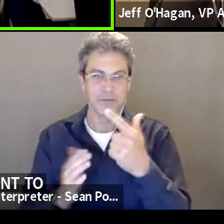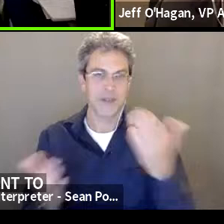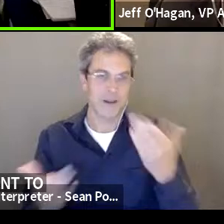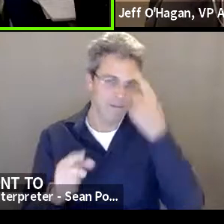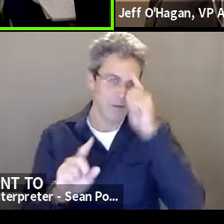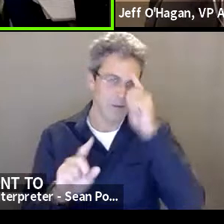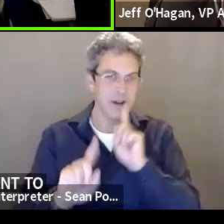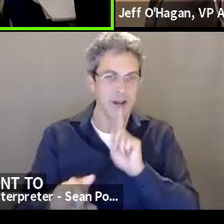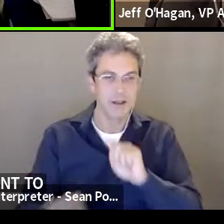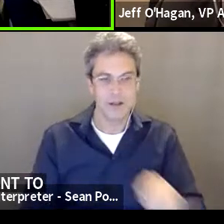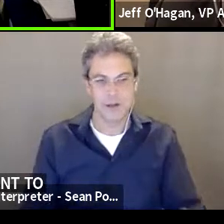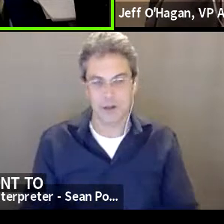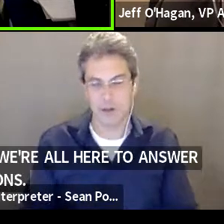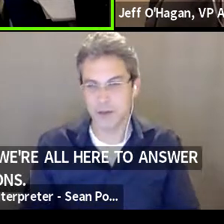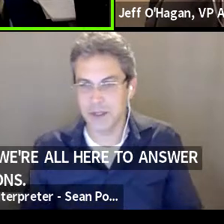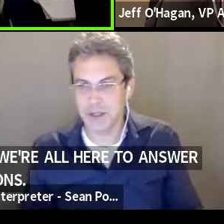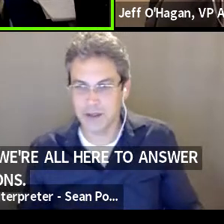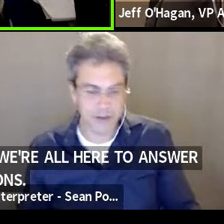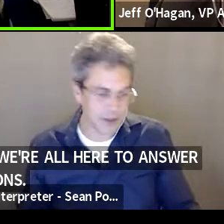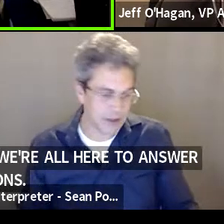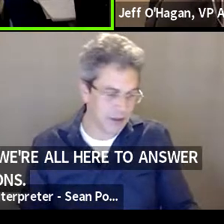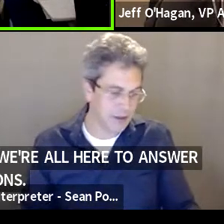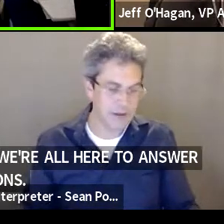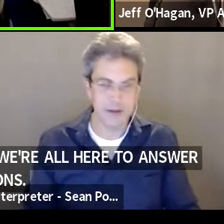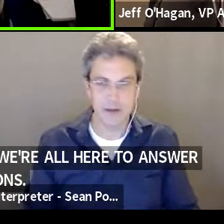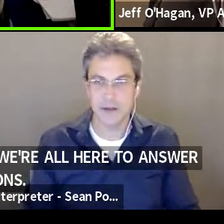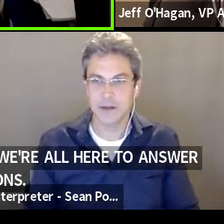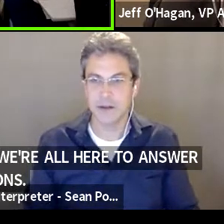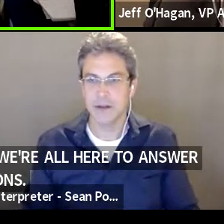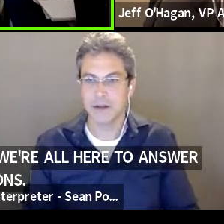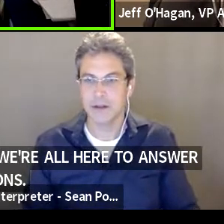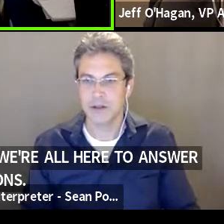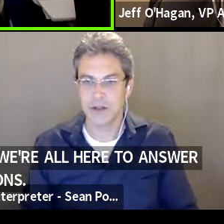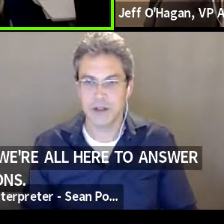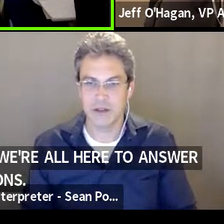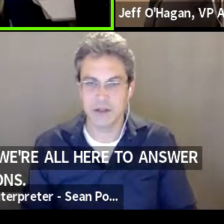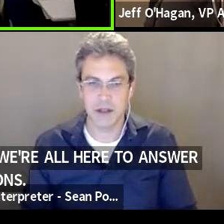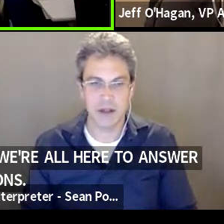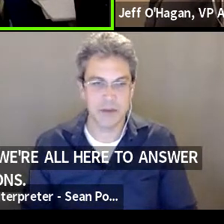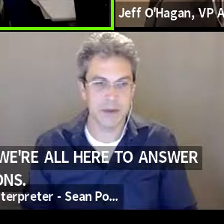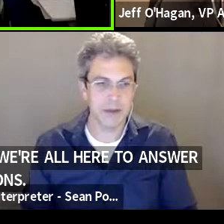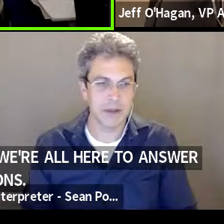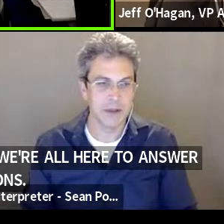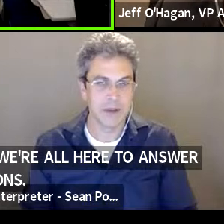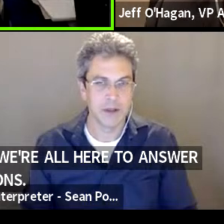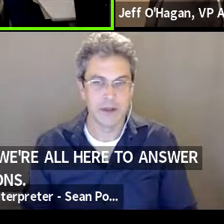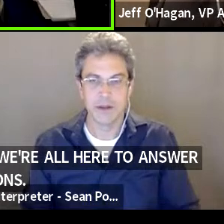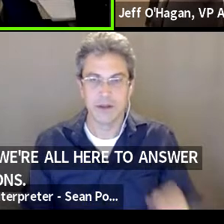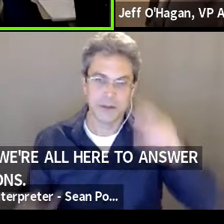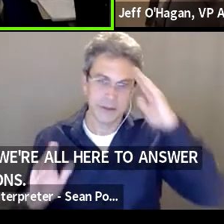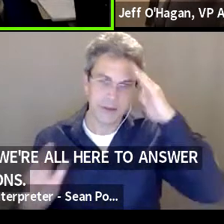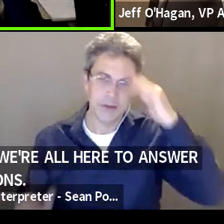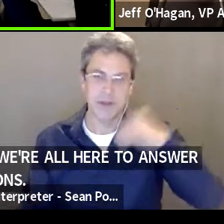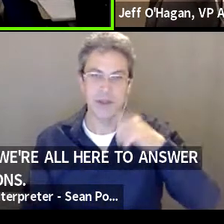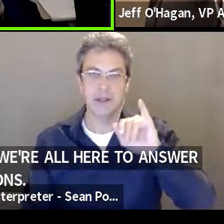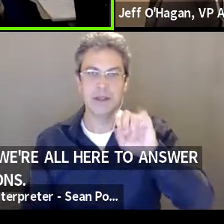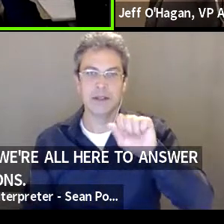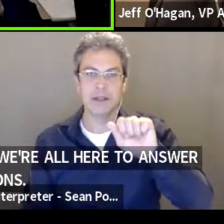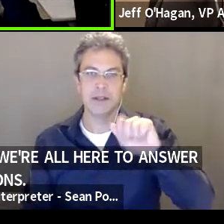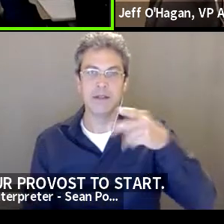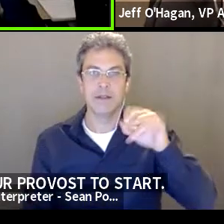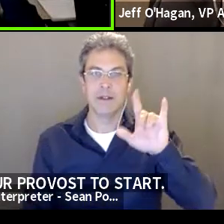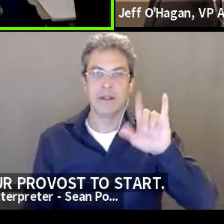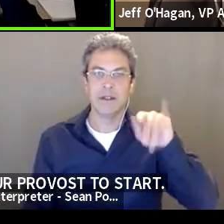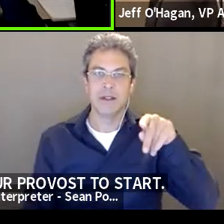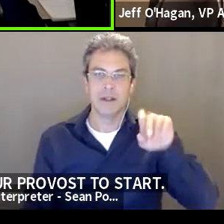questions. So perhaps I could just ask our provost to start. Hi everyone, I'm Lisa Phillips. I'm a faculty member at Osgoode